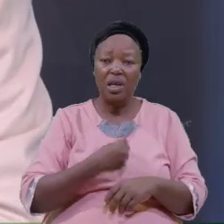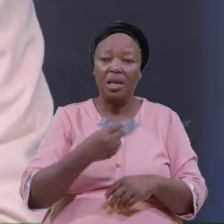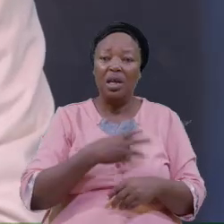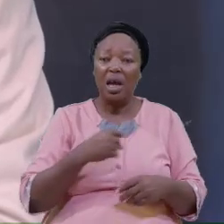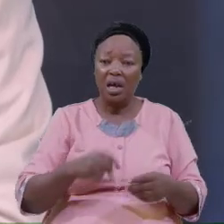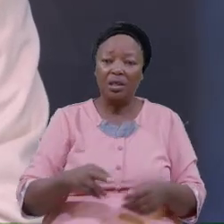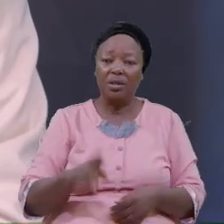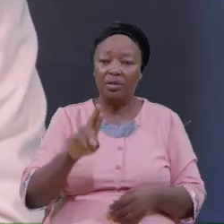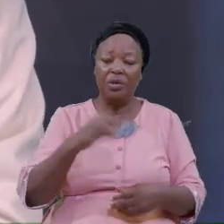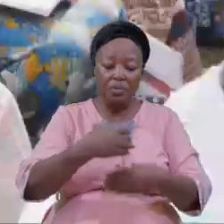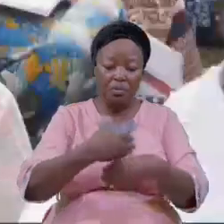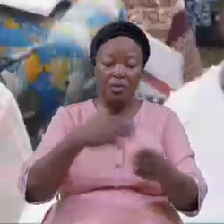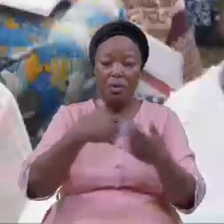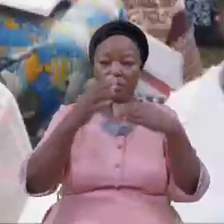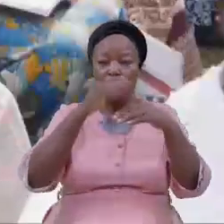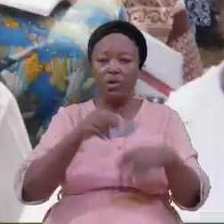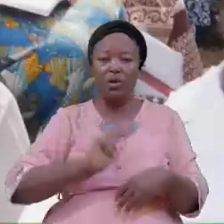on the social media.